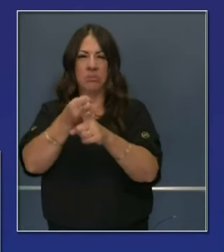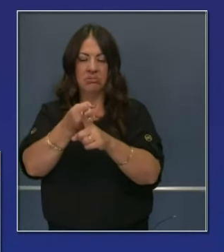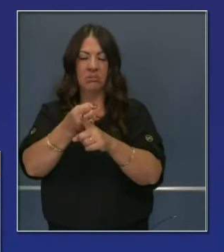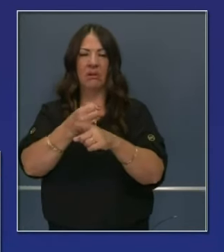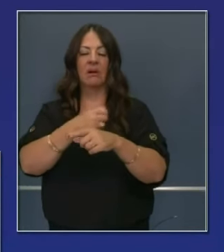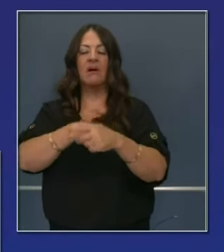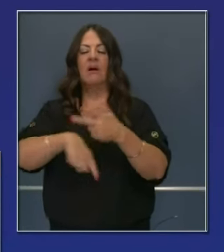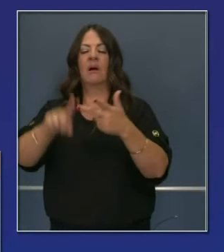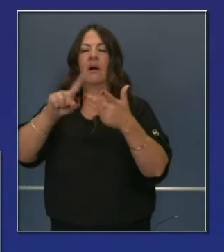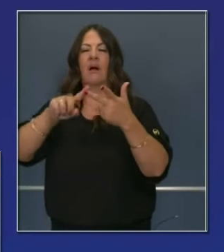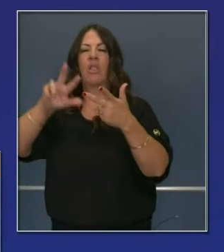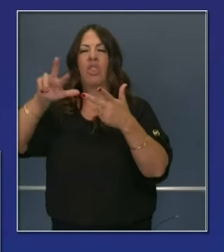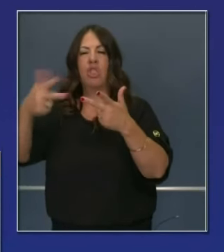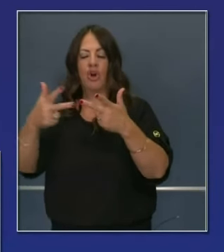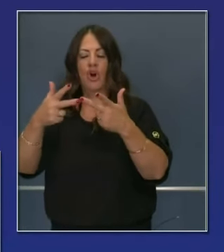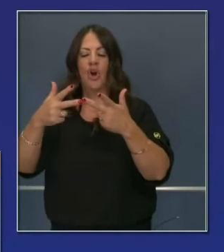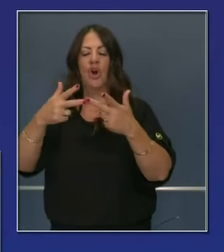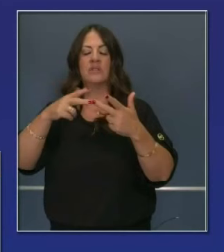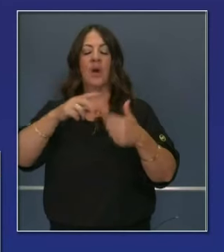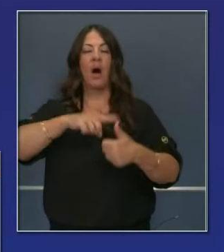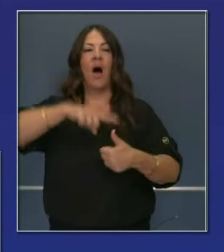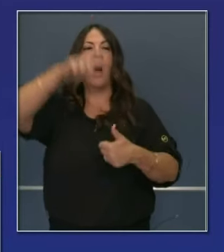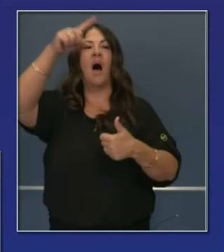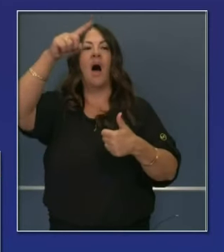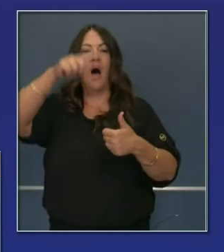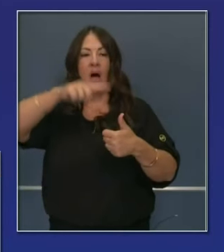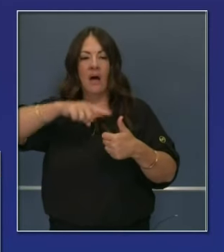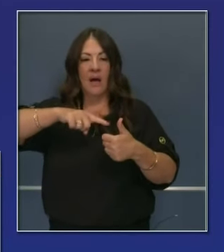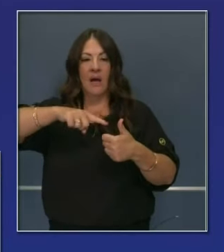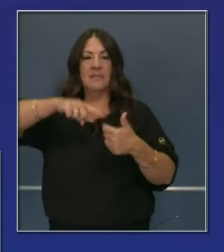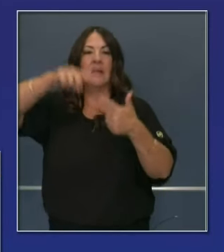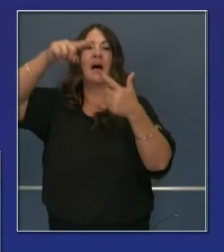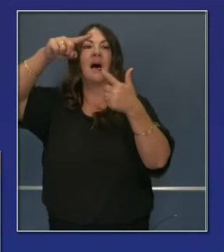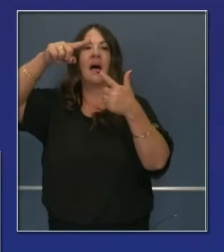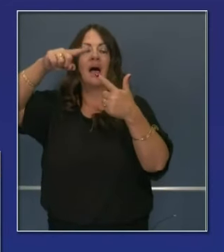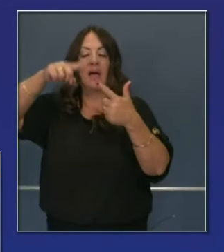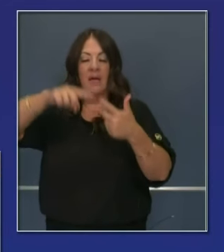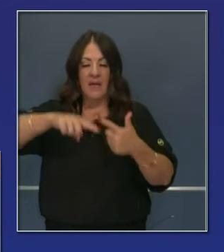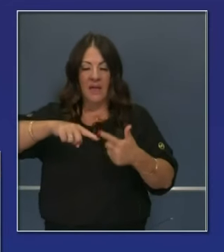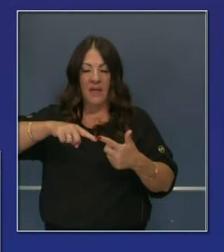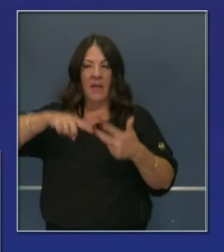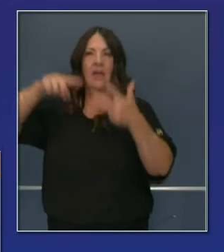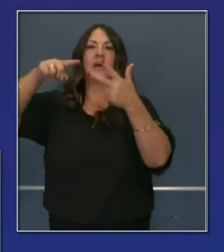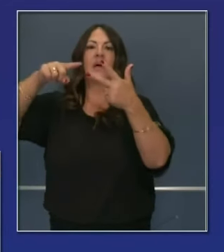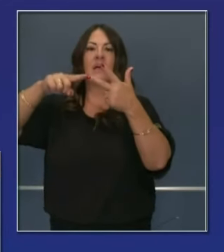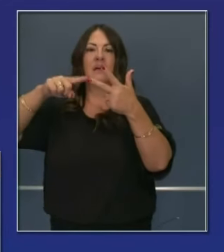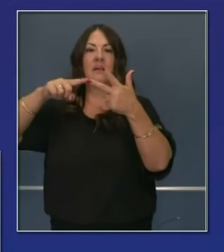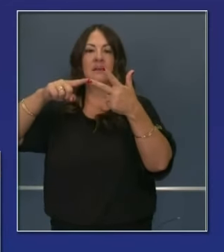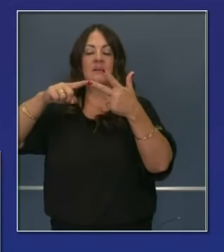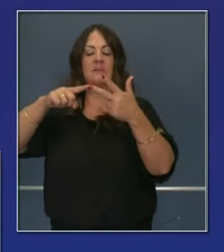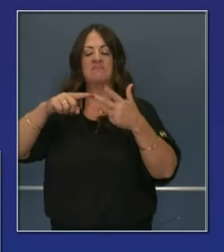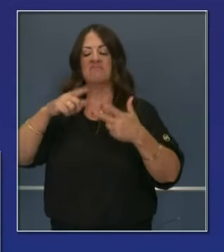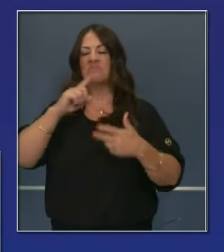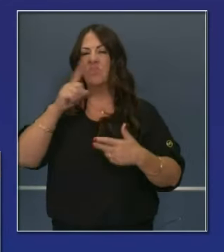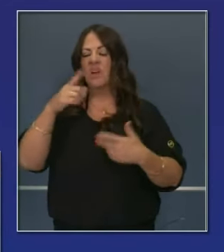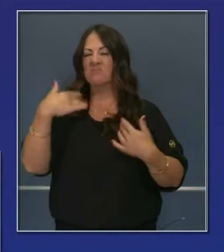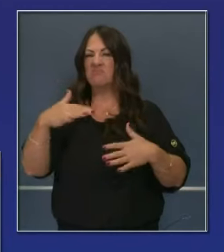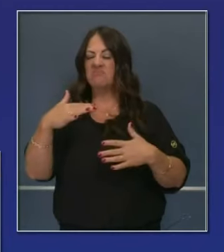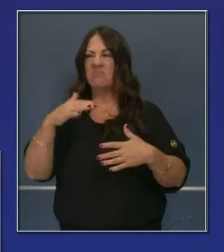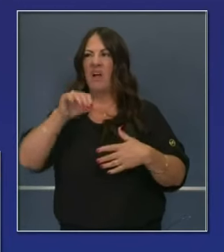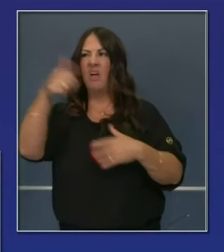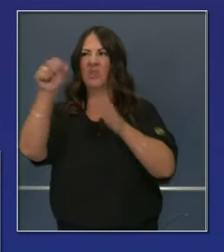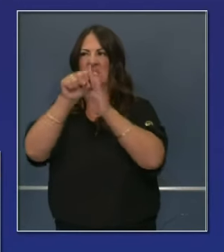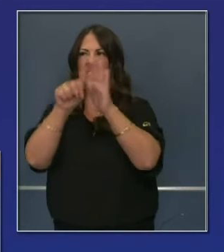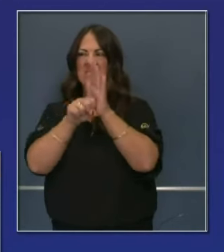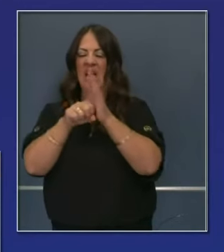experienced that first wave like many did in the northeast part of the United States. We really had our